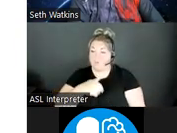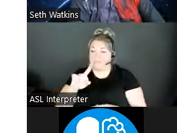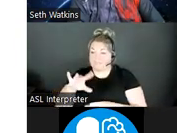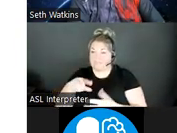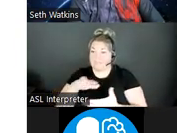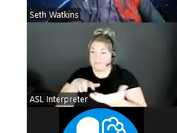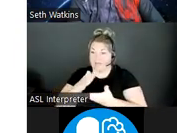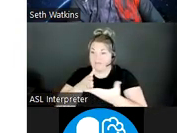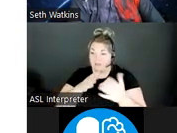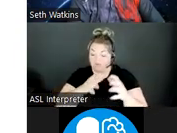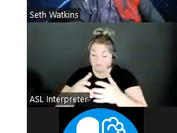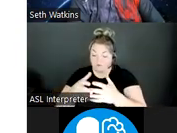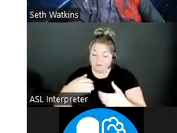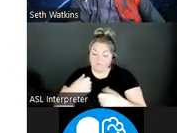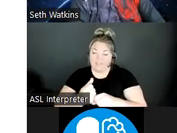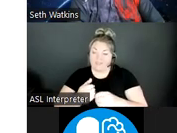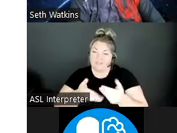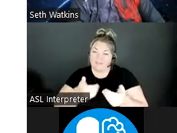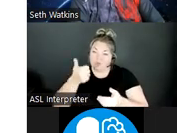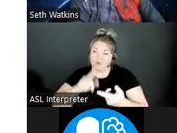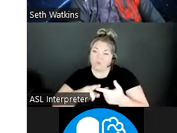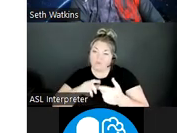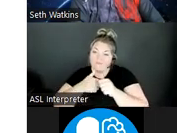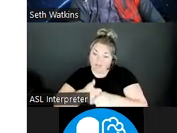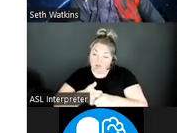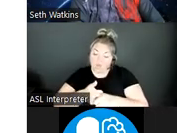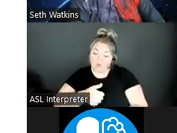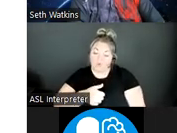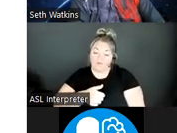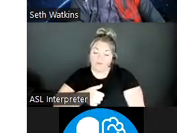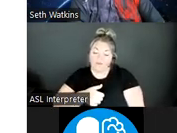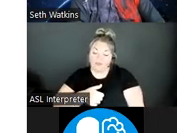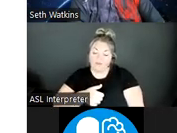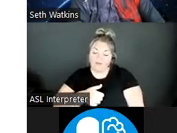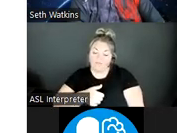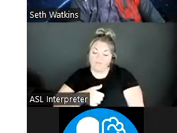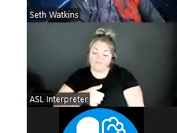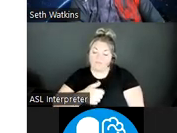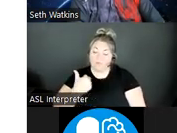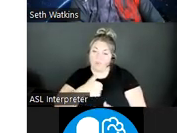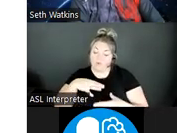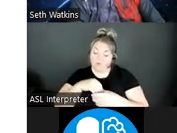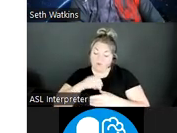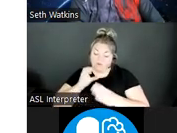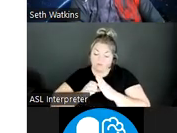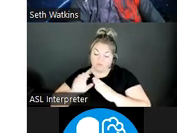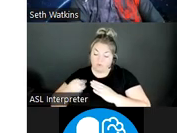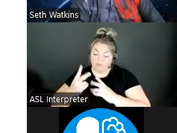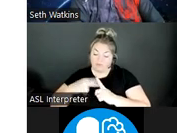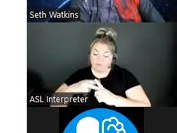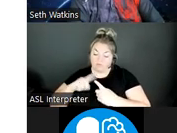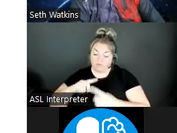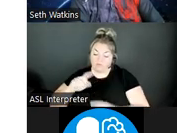some chapters, make it a little bit easier to follow, incorporated chapters that were only applicable to a certain type